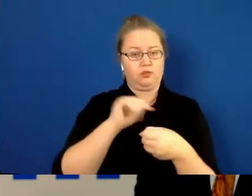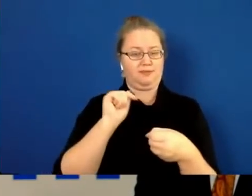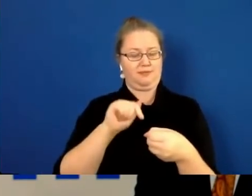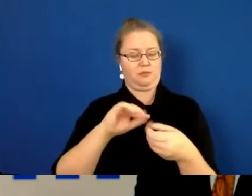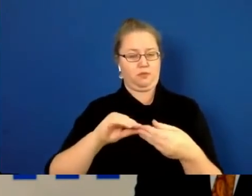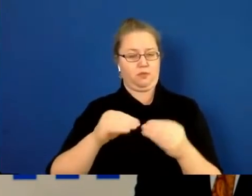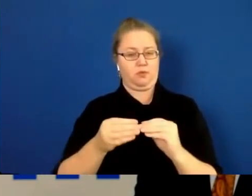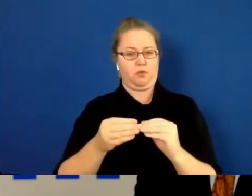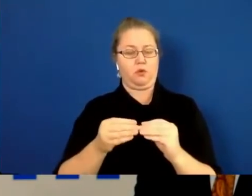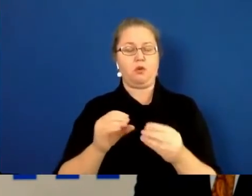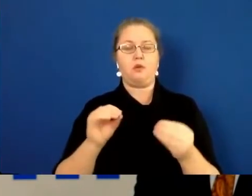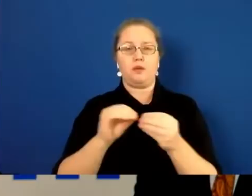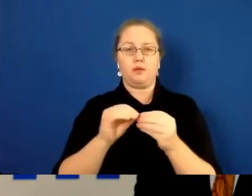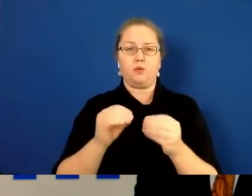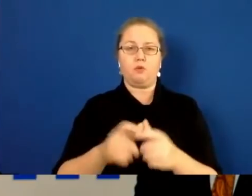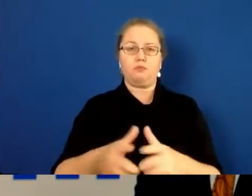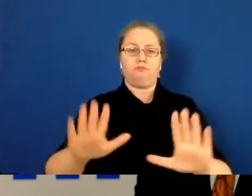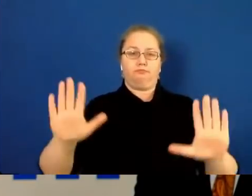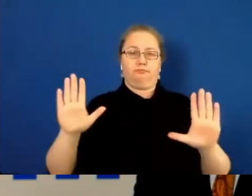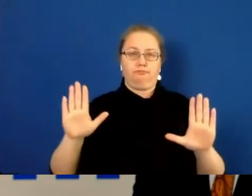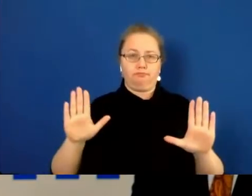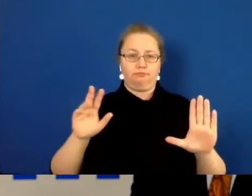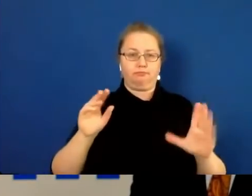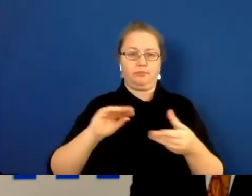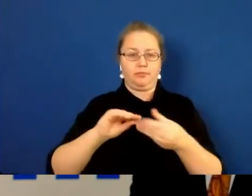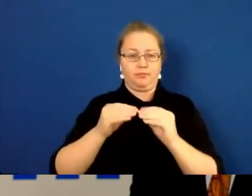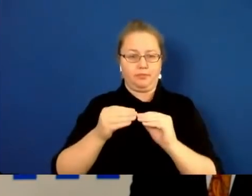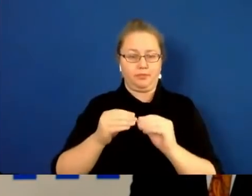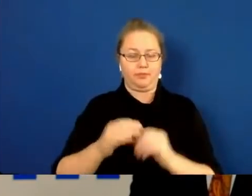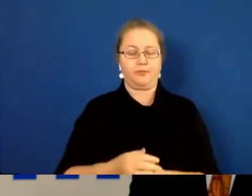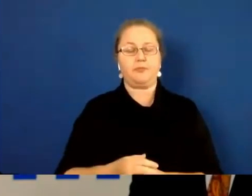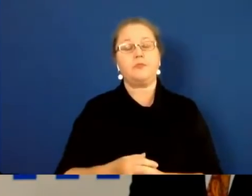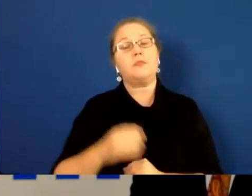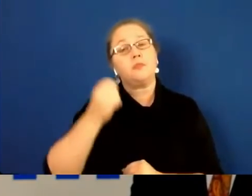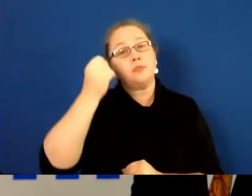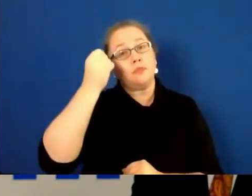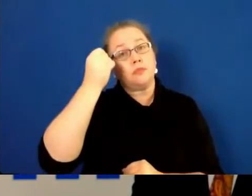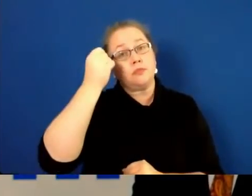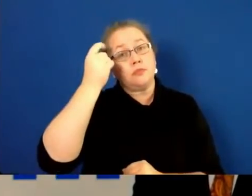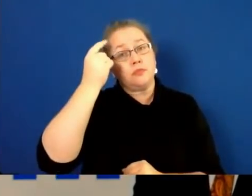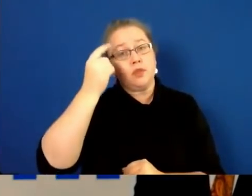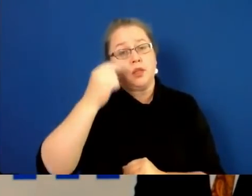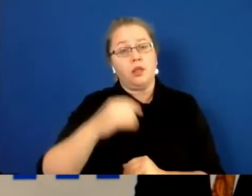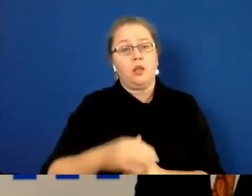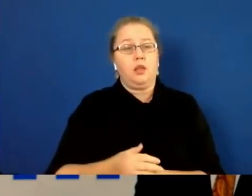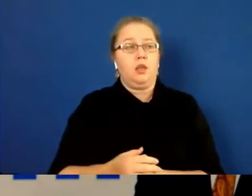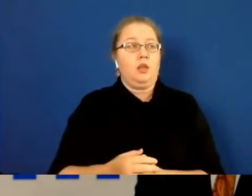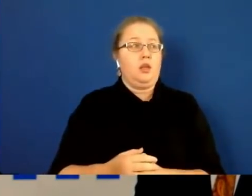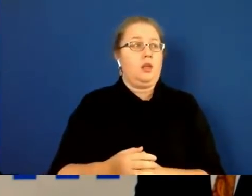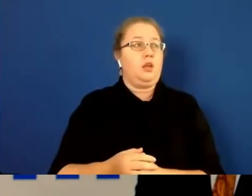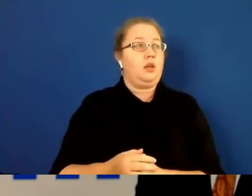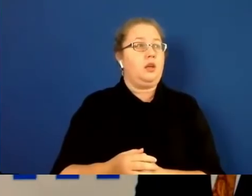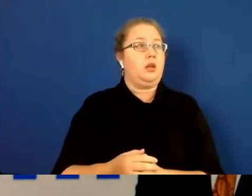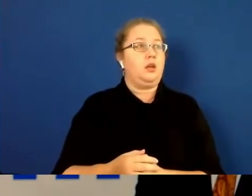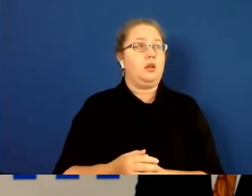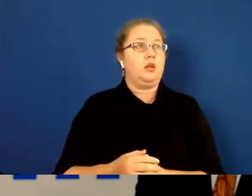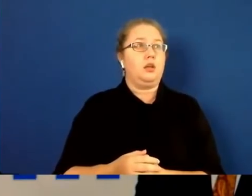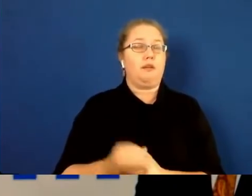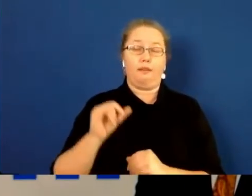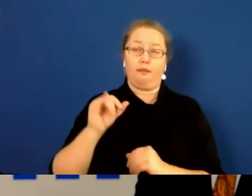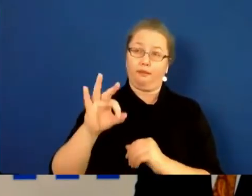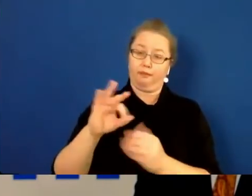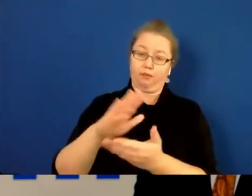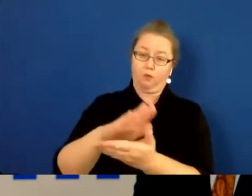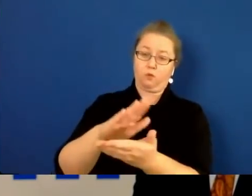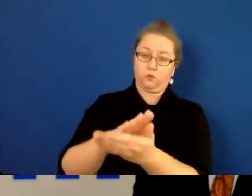7-day rolling average, and that's posted on the BC CDC dashboard every afternoon, so you can look at